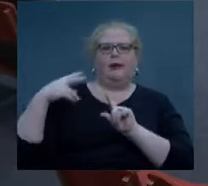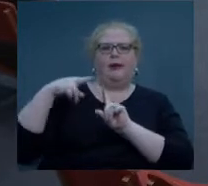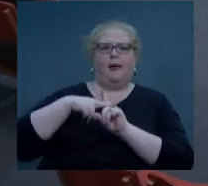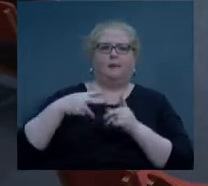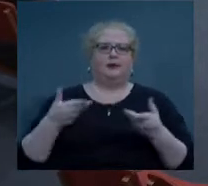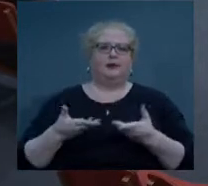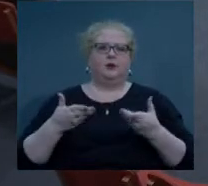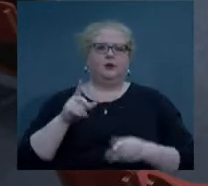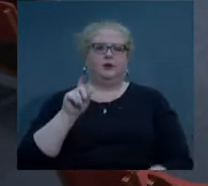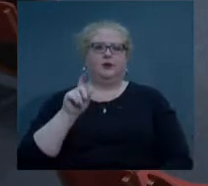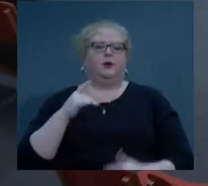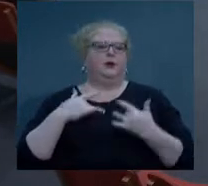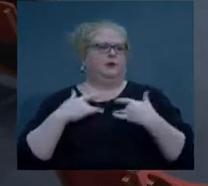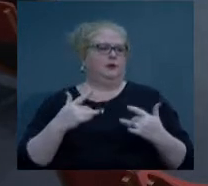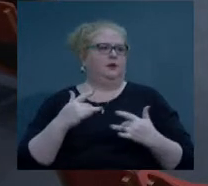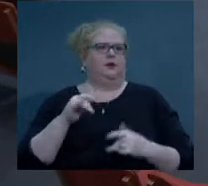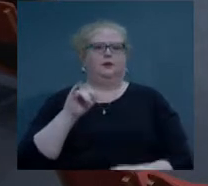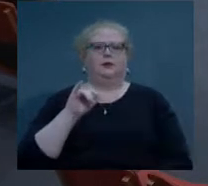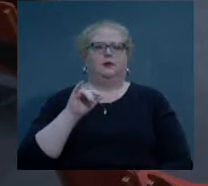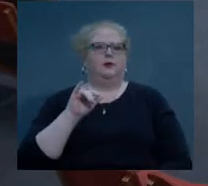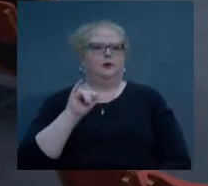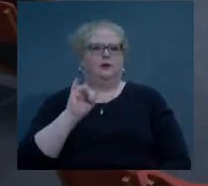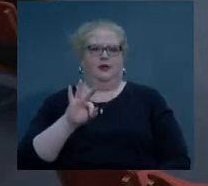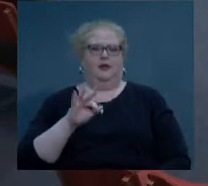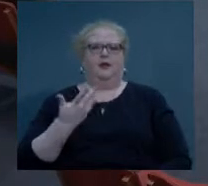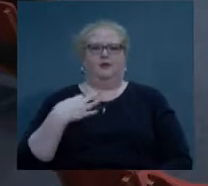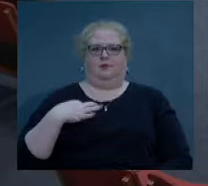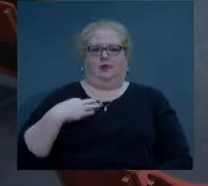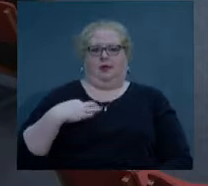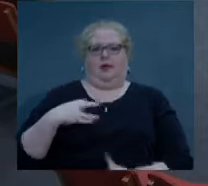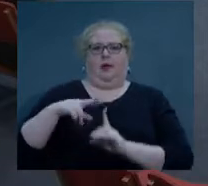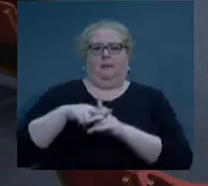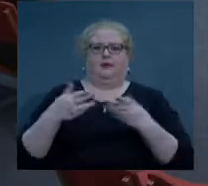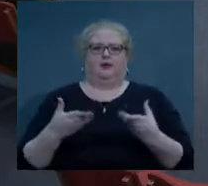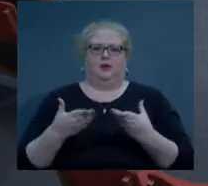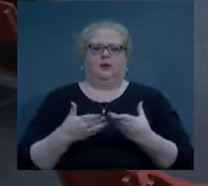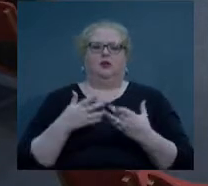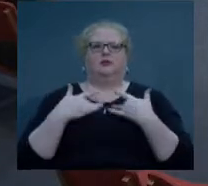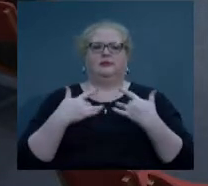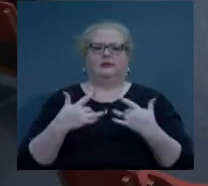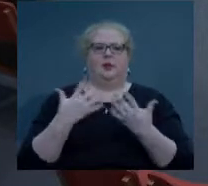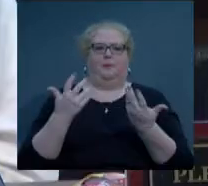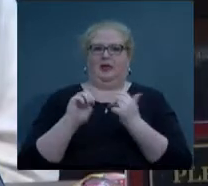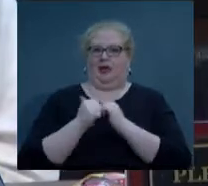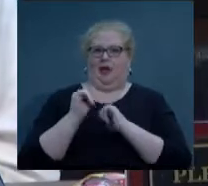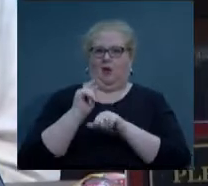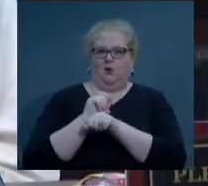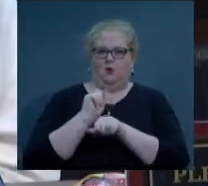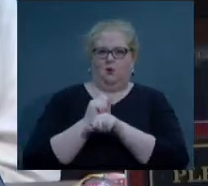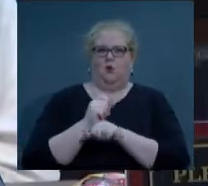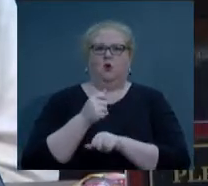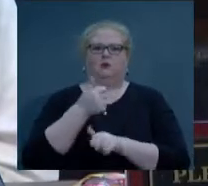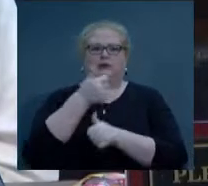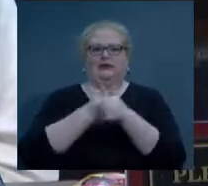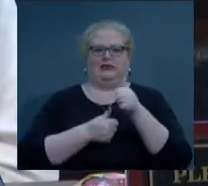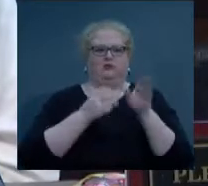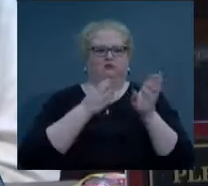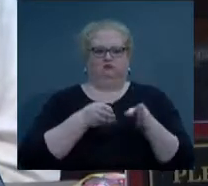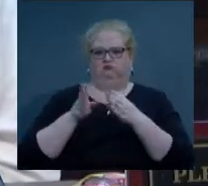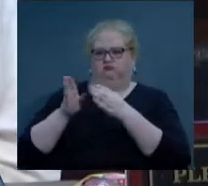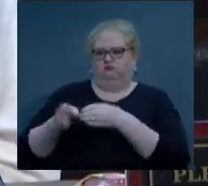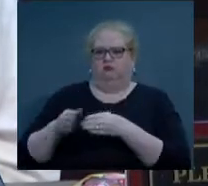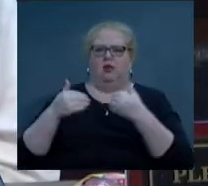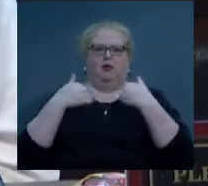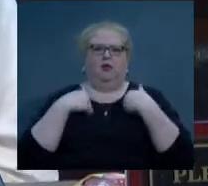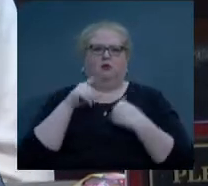The way this normally works is the applicant, each side has 20 minutes. I don't think you're going to need 20 each, but each side has